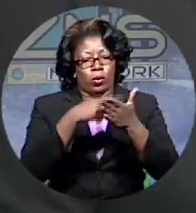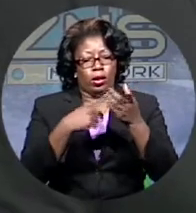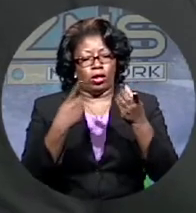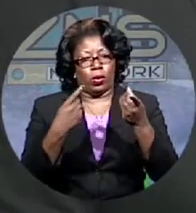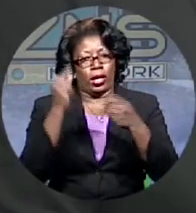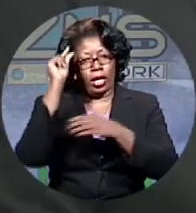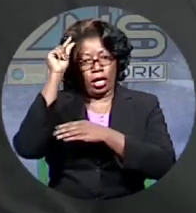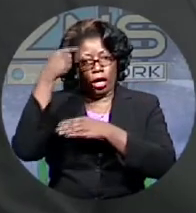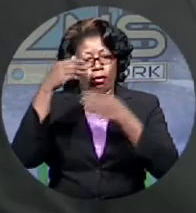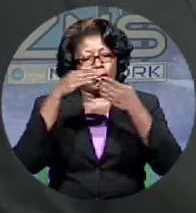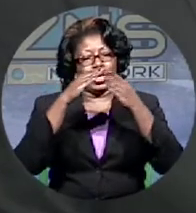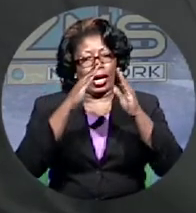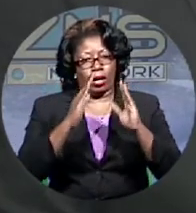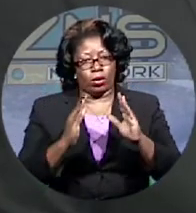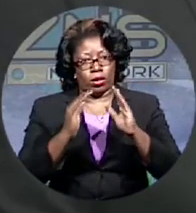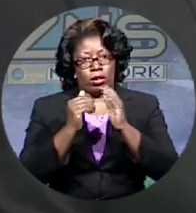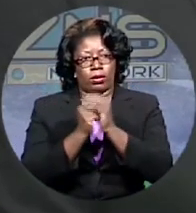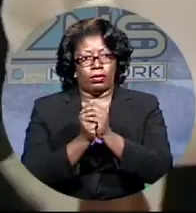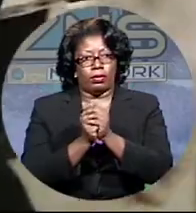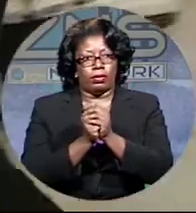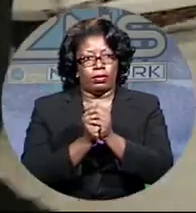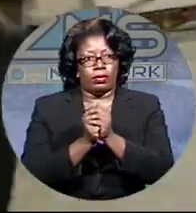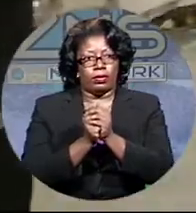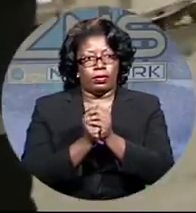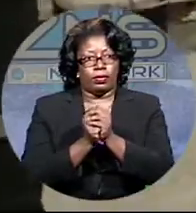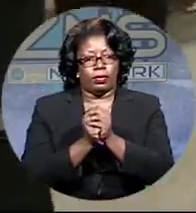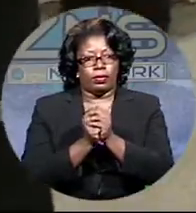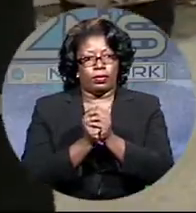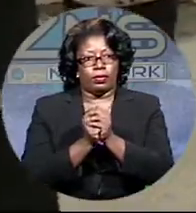Altavis Munnings has their story.